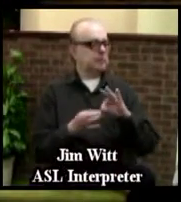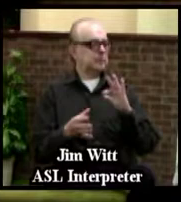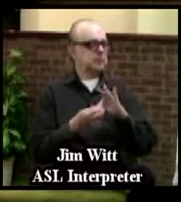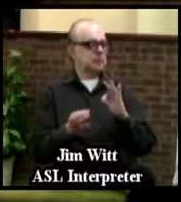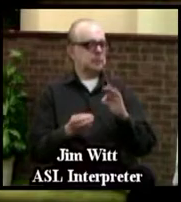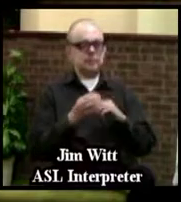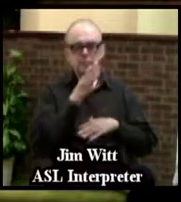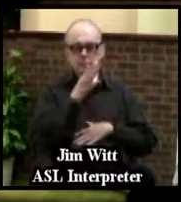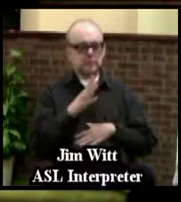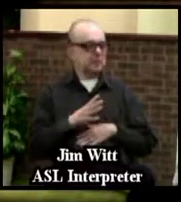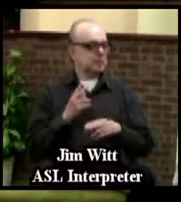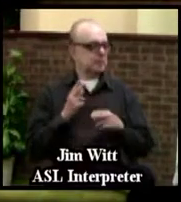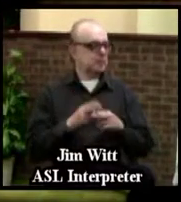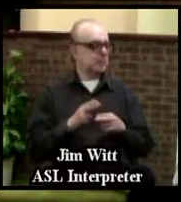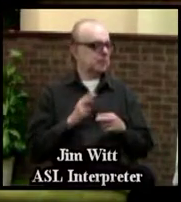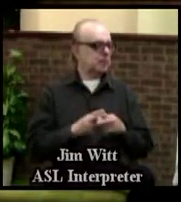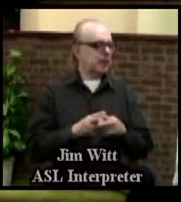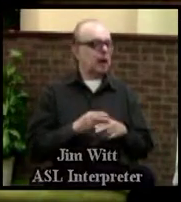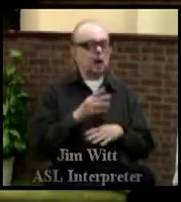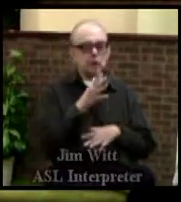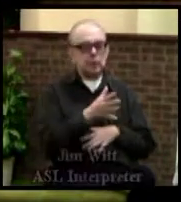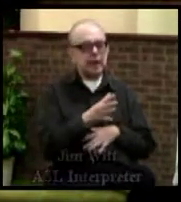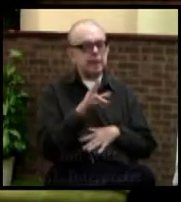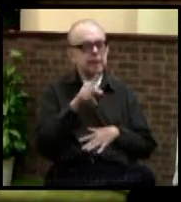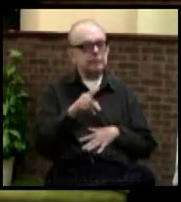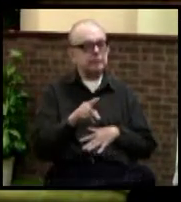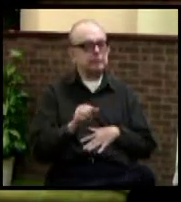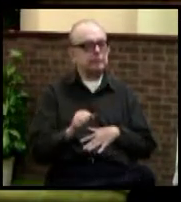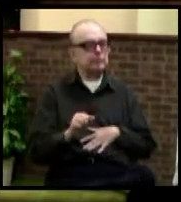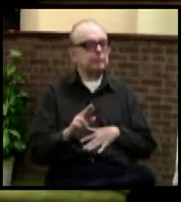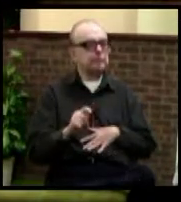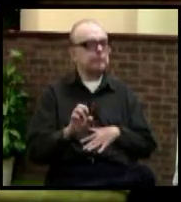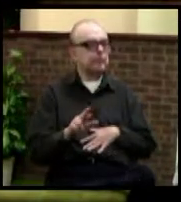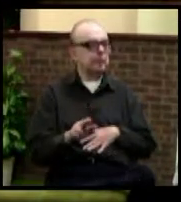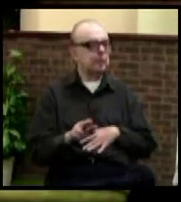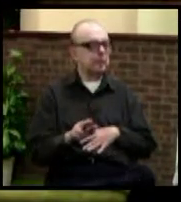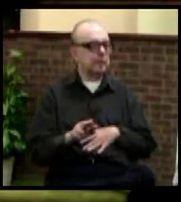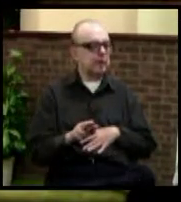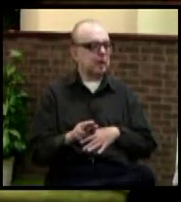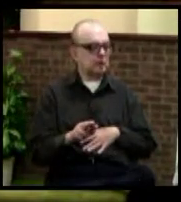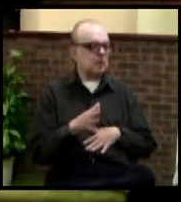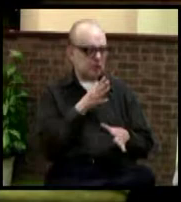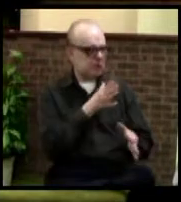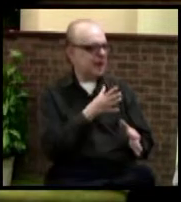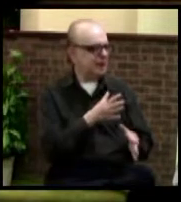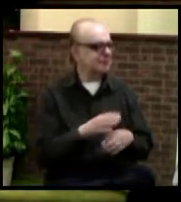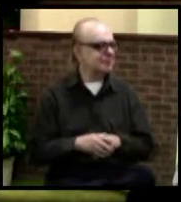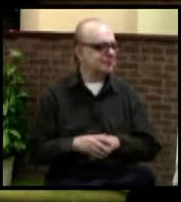story about a lady by the name of Granny Parker. Okay? Granny Parker